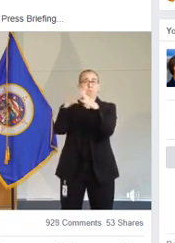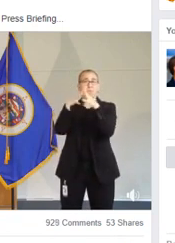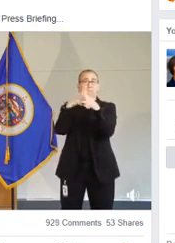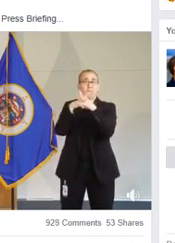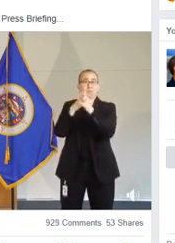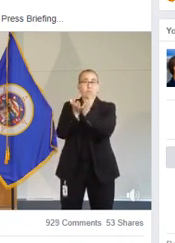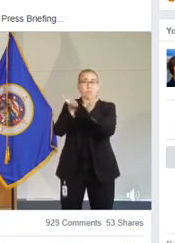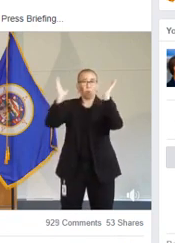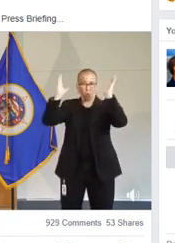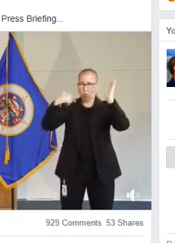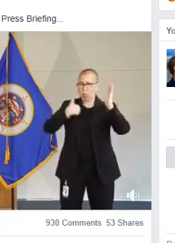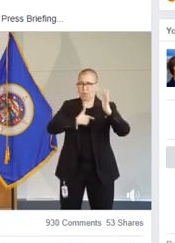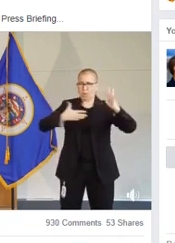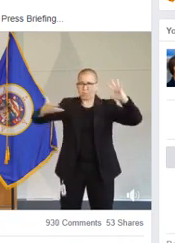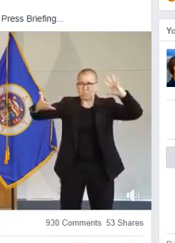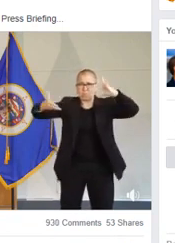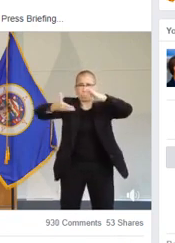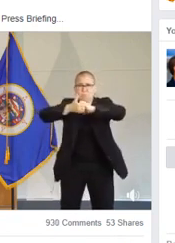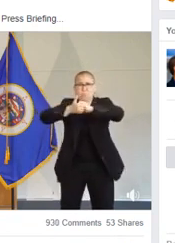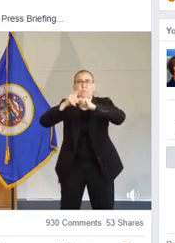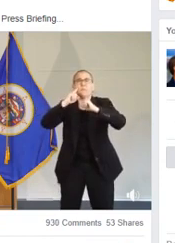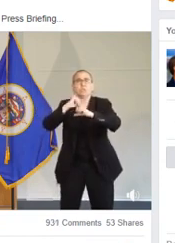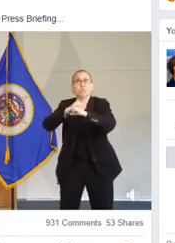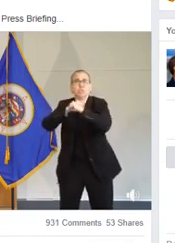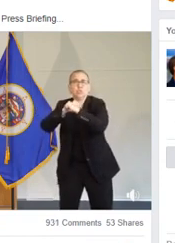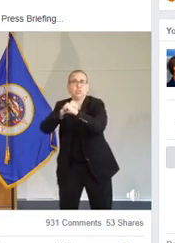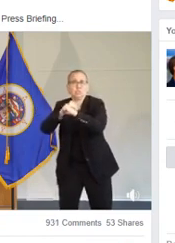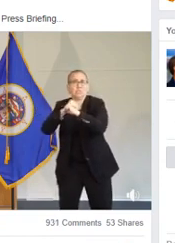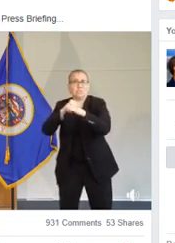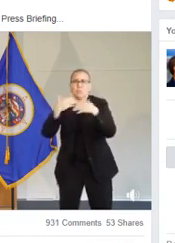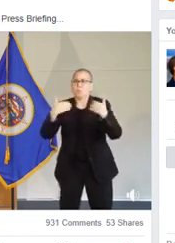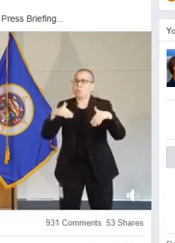together, and I have a lot of respect for him.